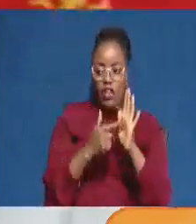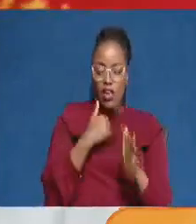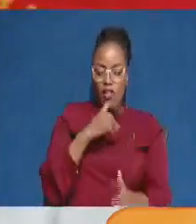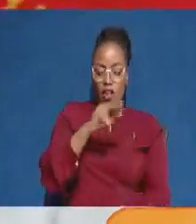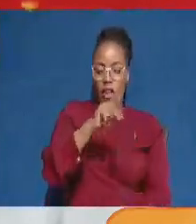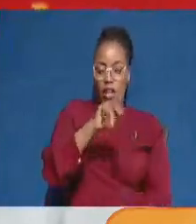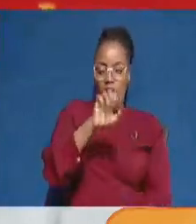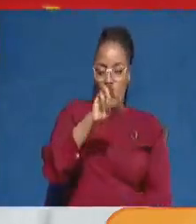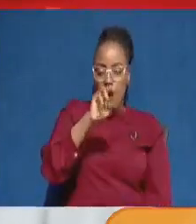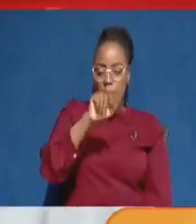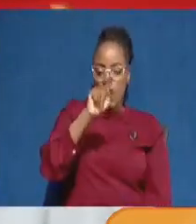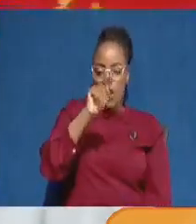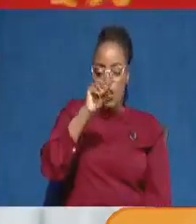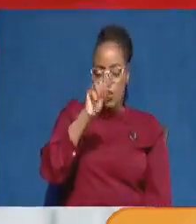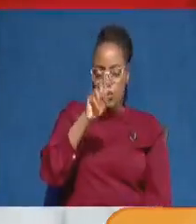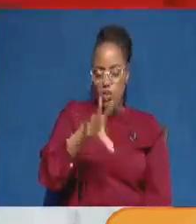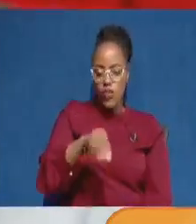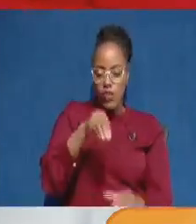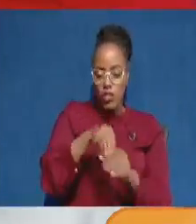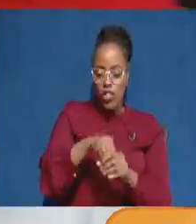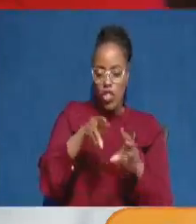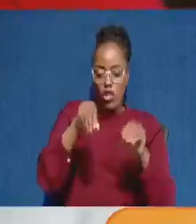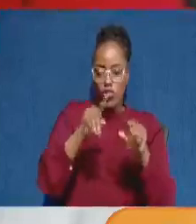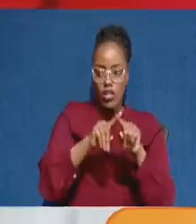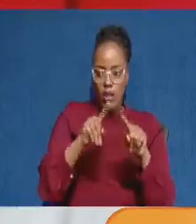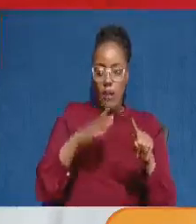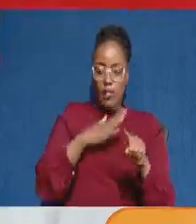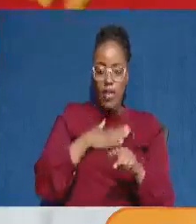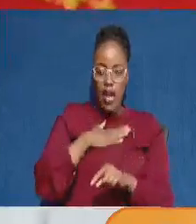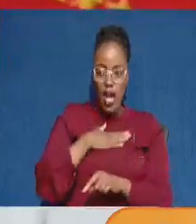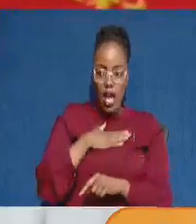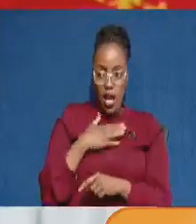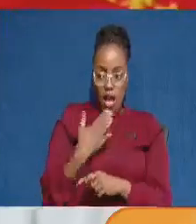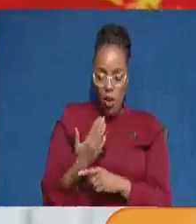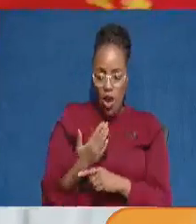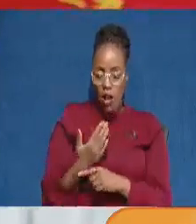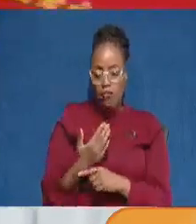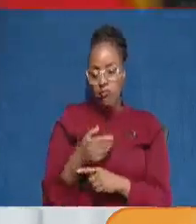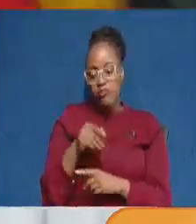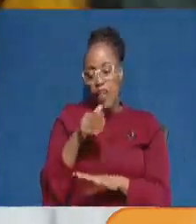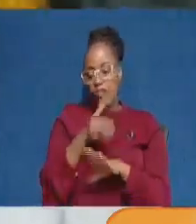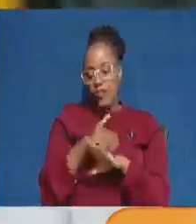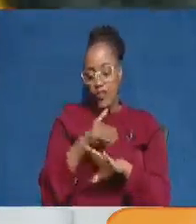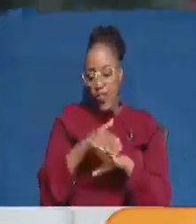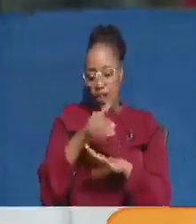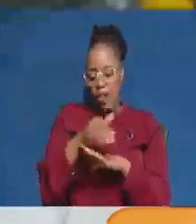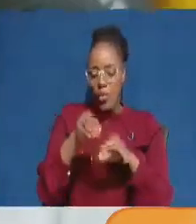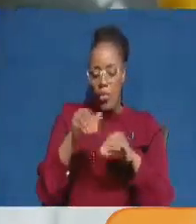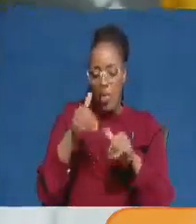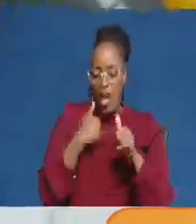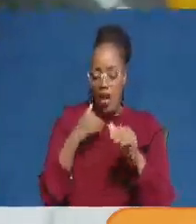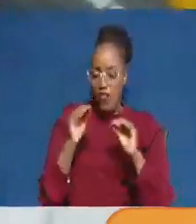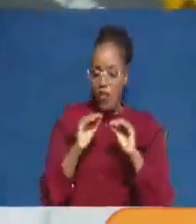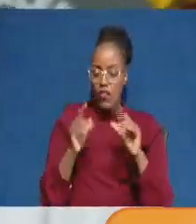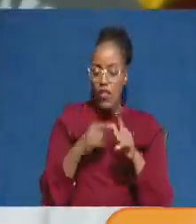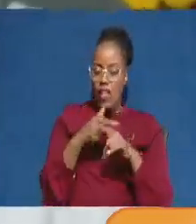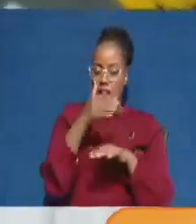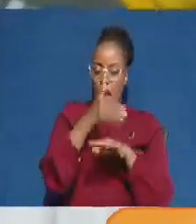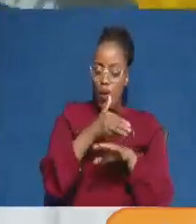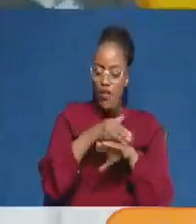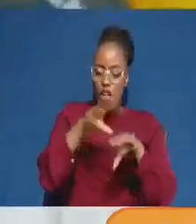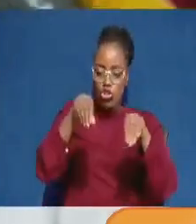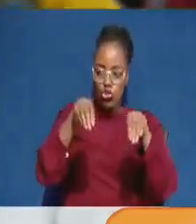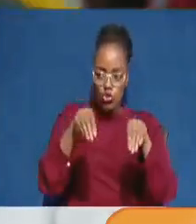nematodes that are found in soil. But our artificial media does not have that. Also, artificial media can